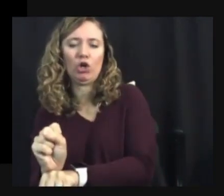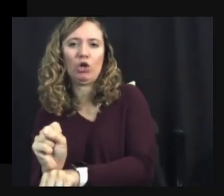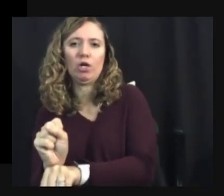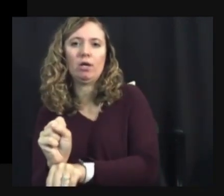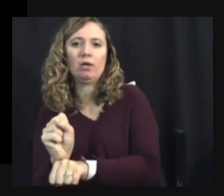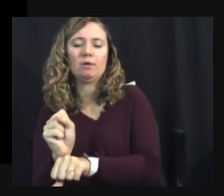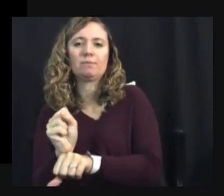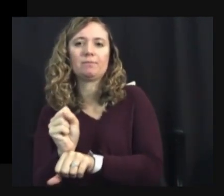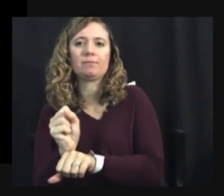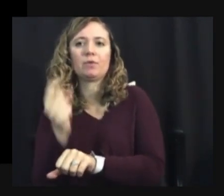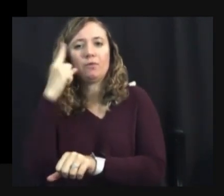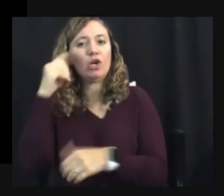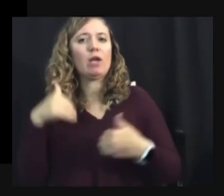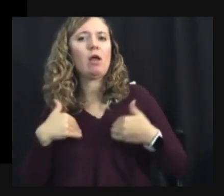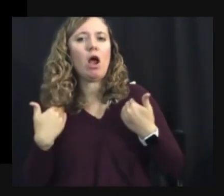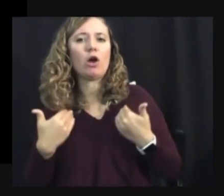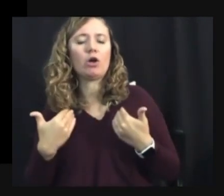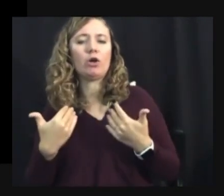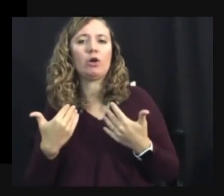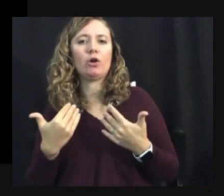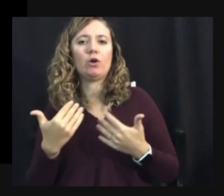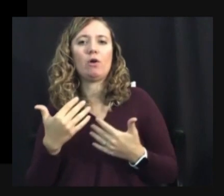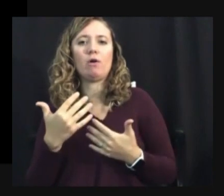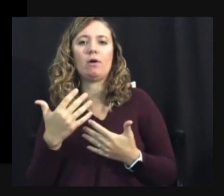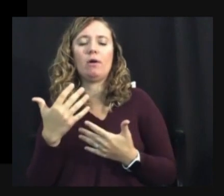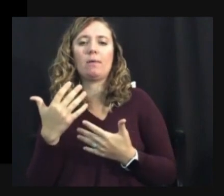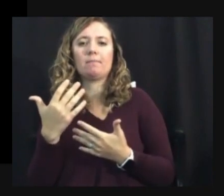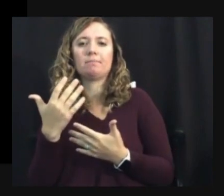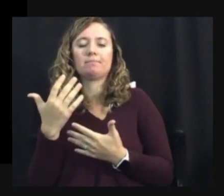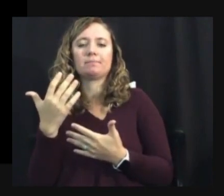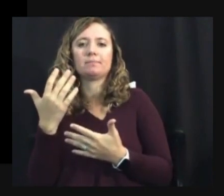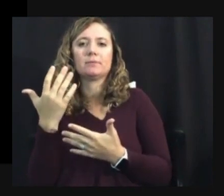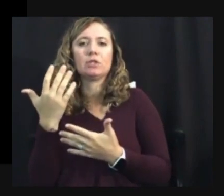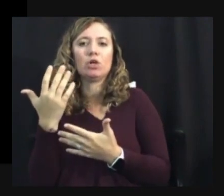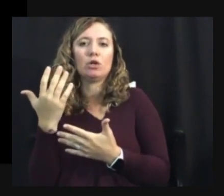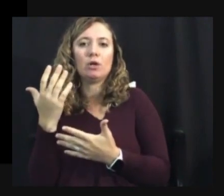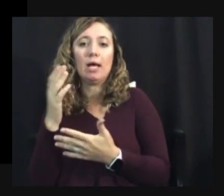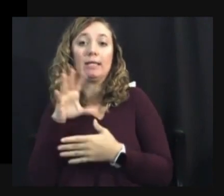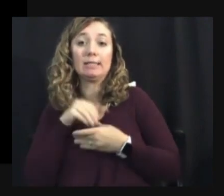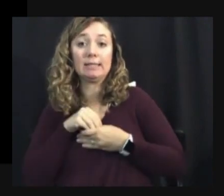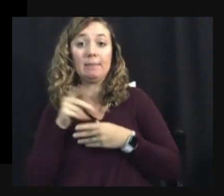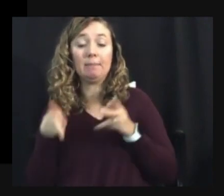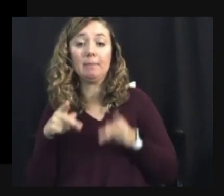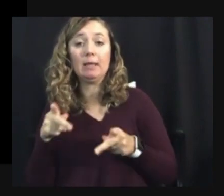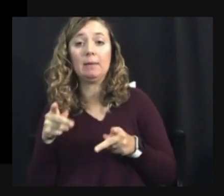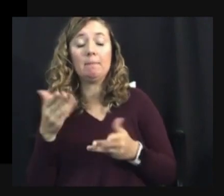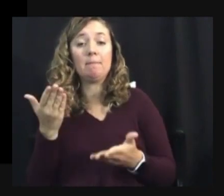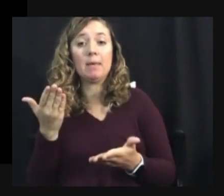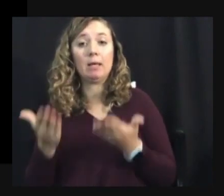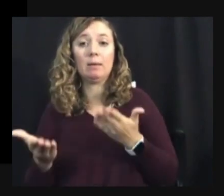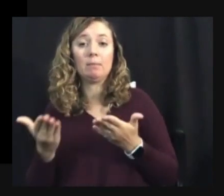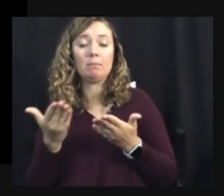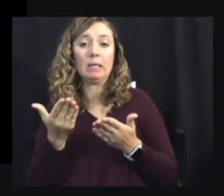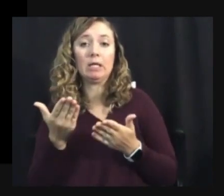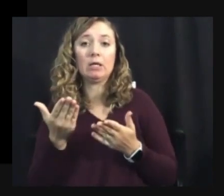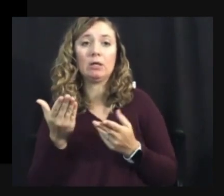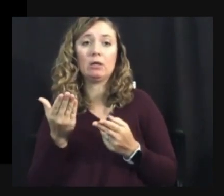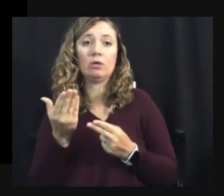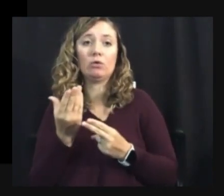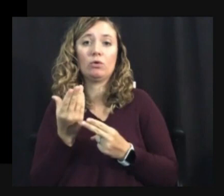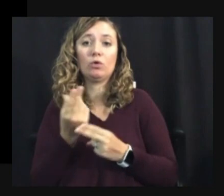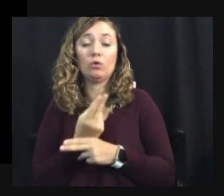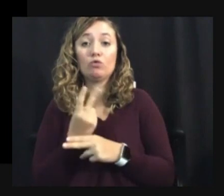younger autistic people, you see them, for example, they may use their